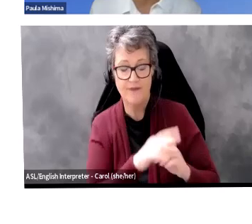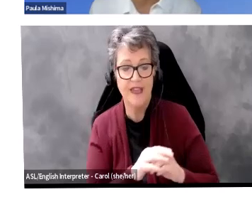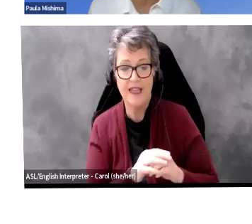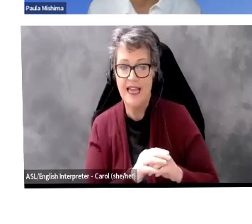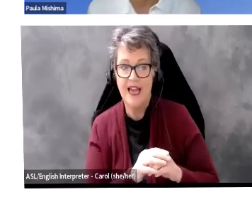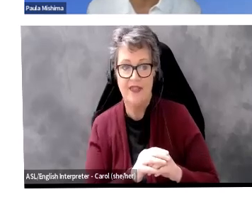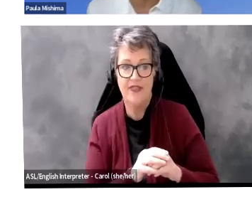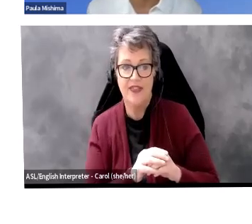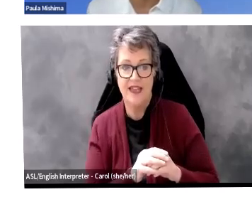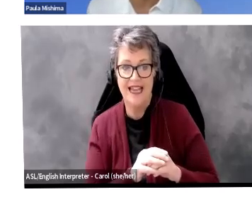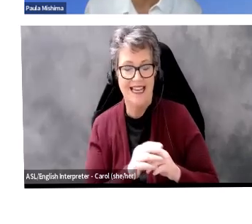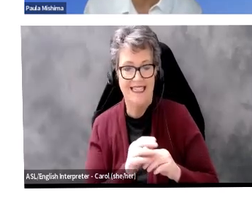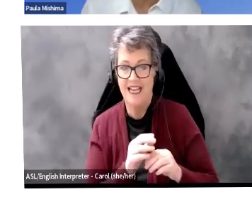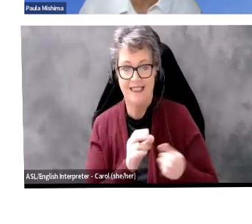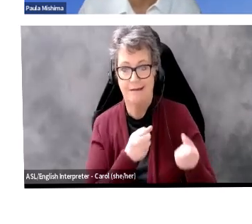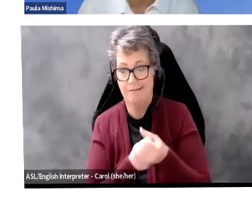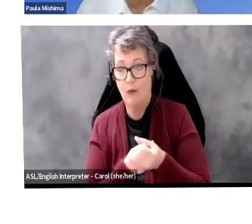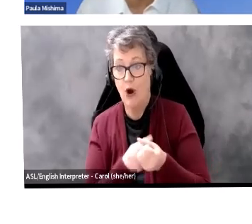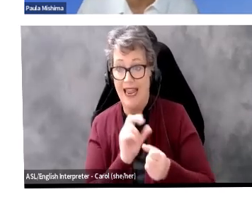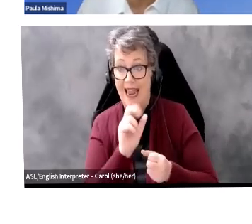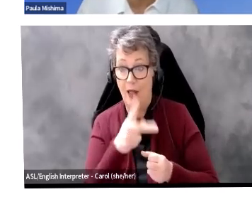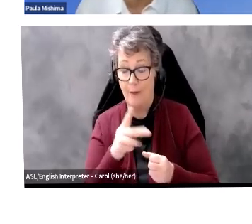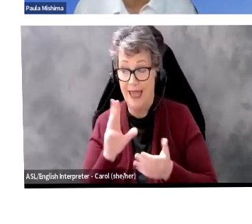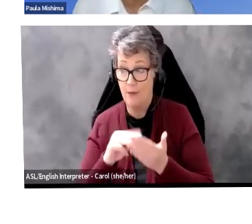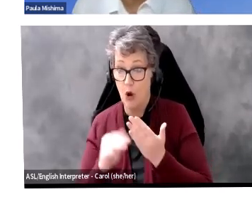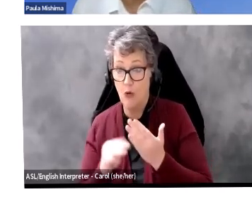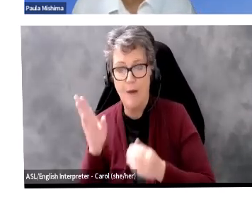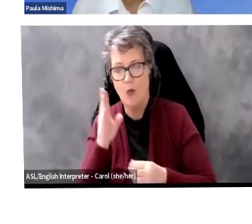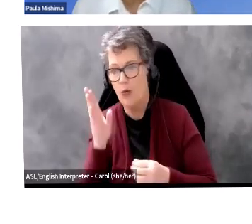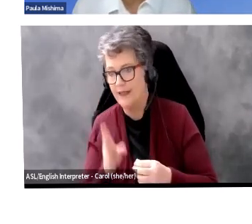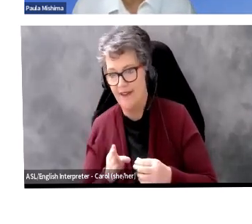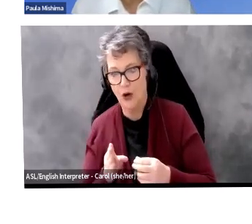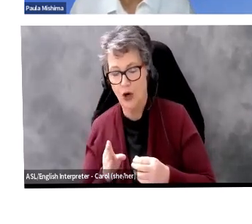work the other way around, where an ELP program will never